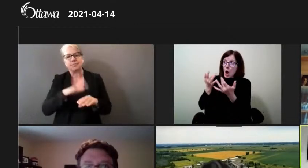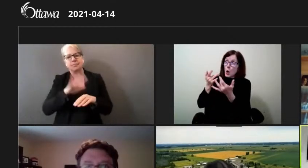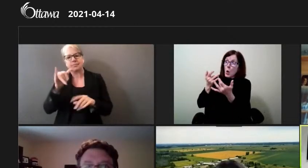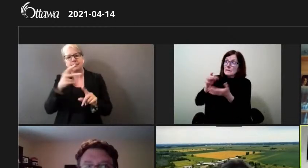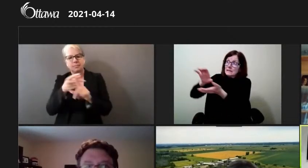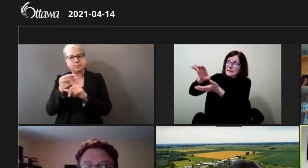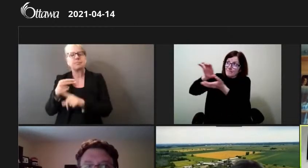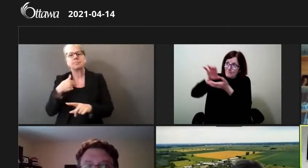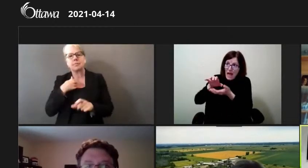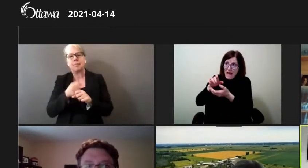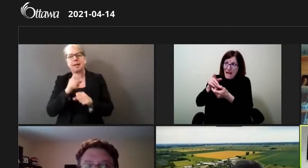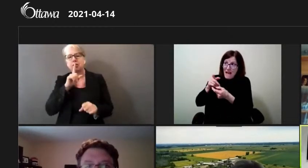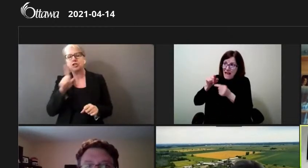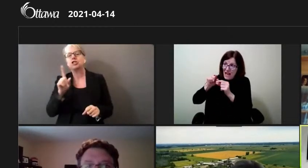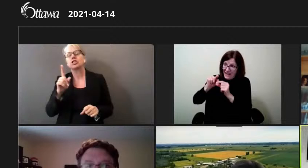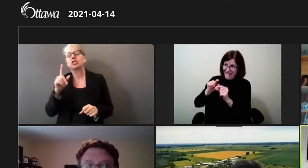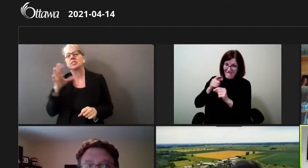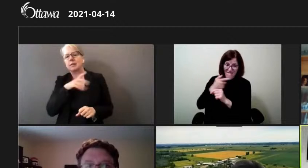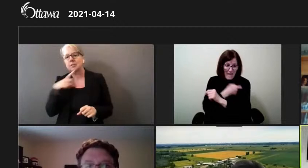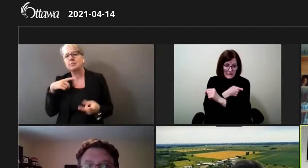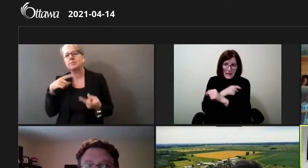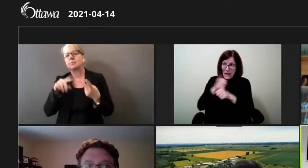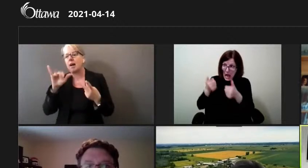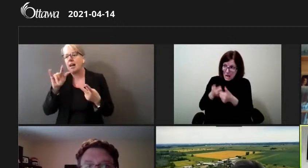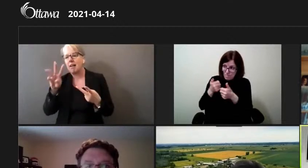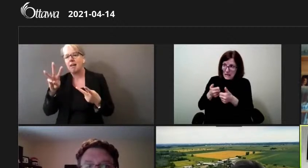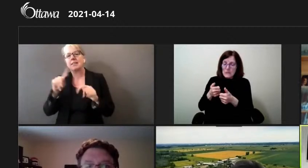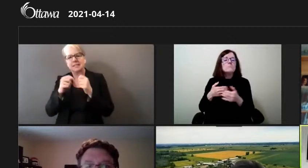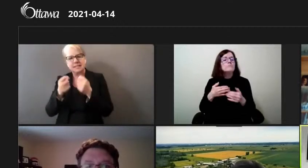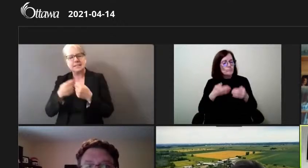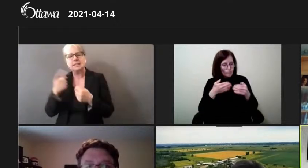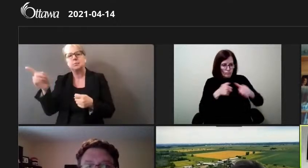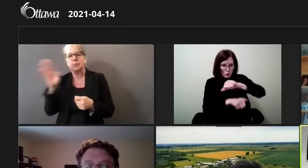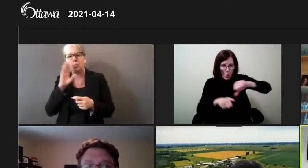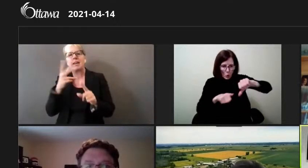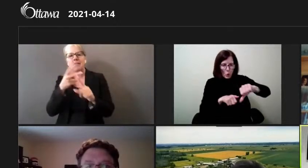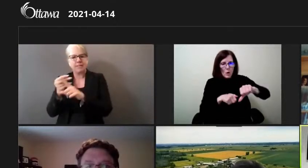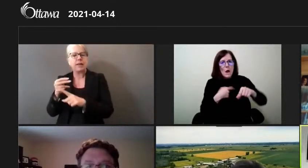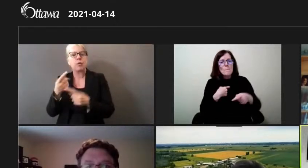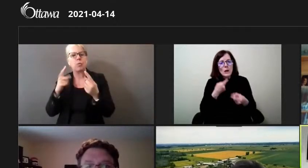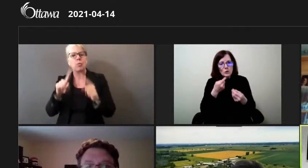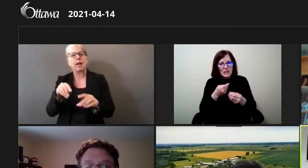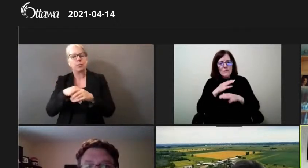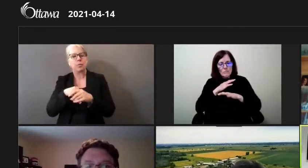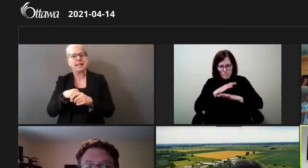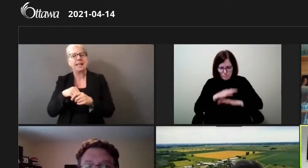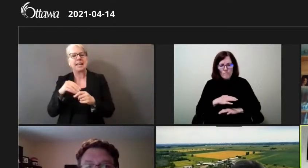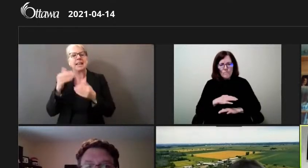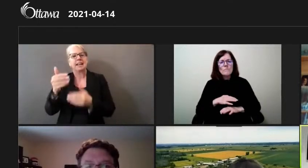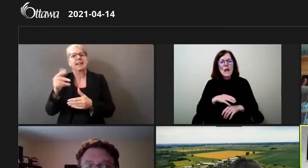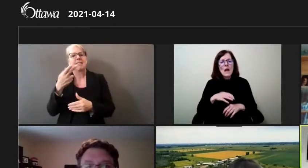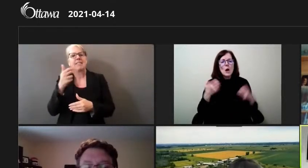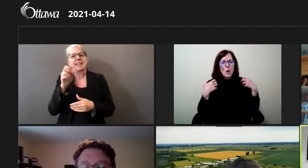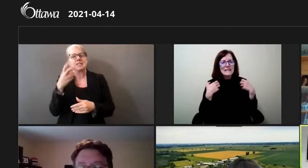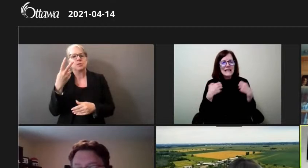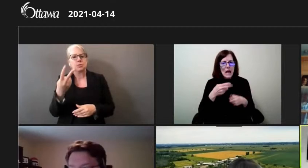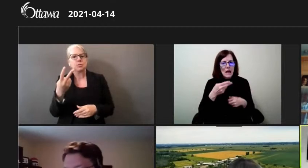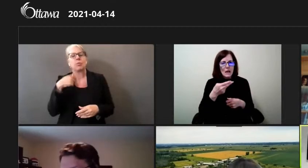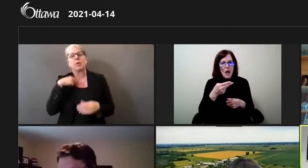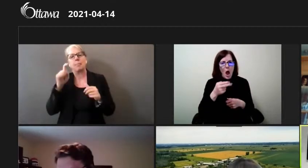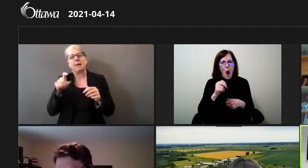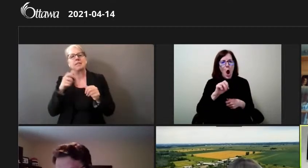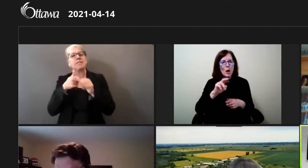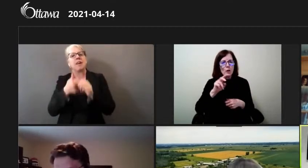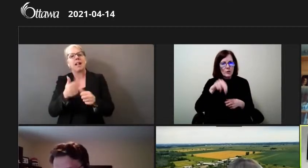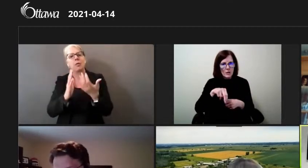and I've assured our bylaw team that they will get their vaccine when we're in that phase. We must follow the priorities that